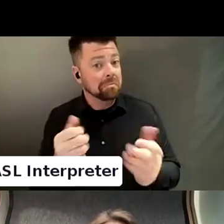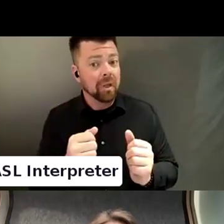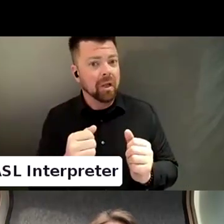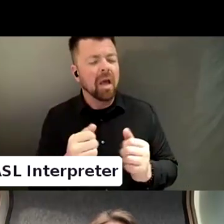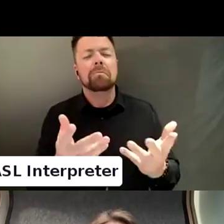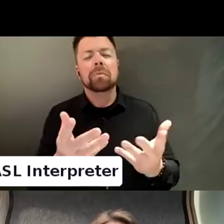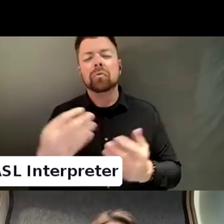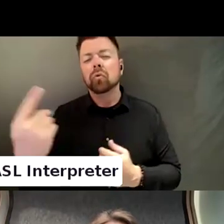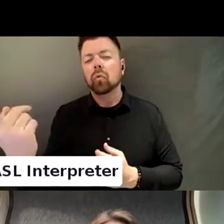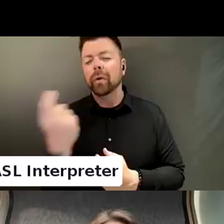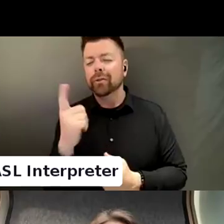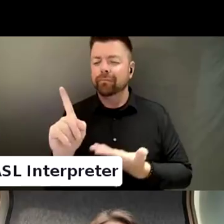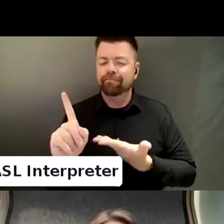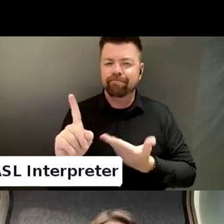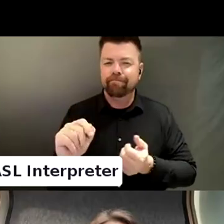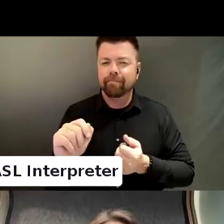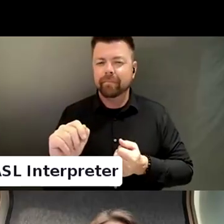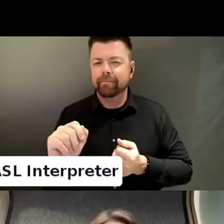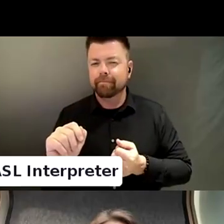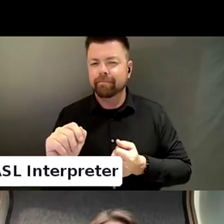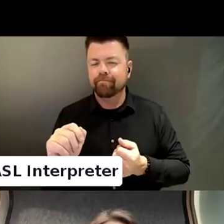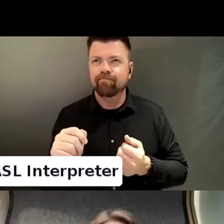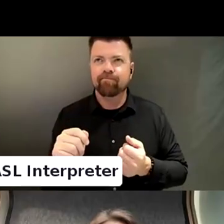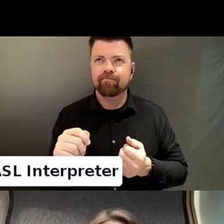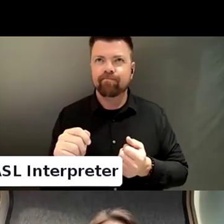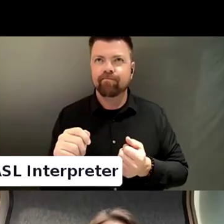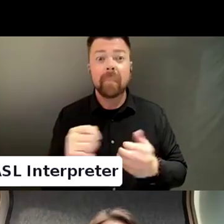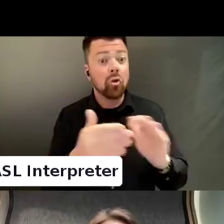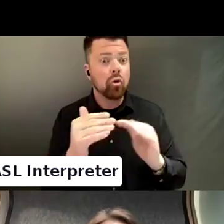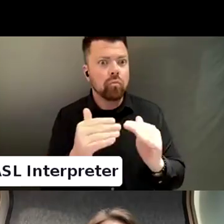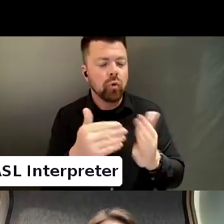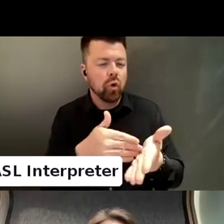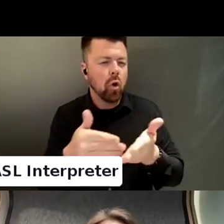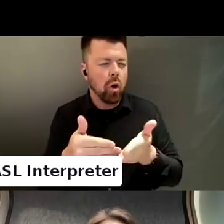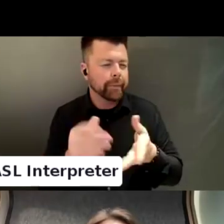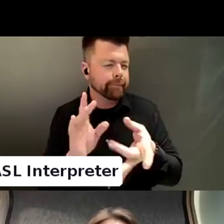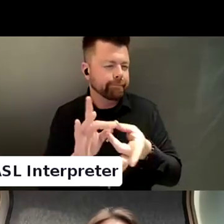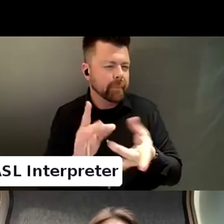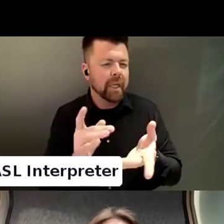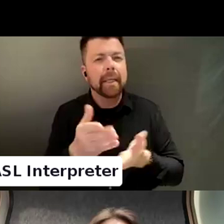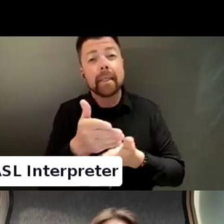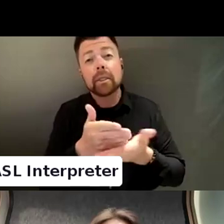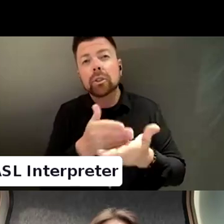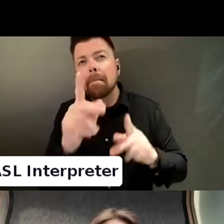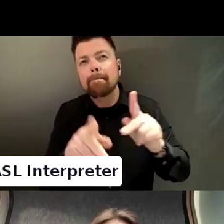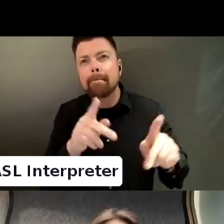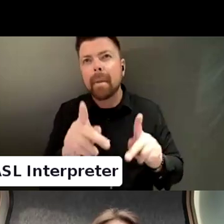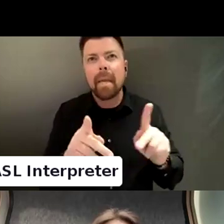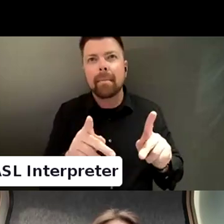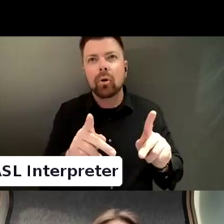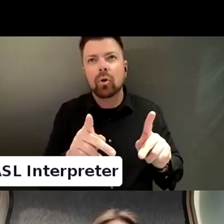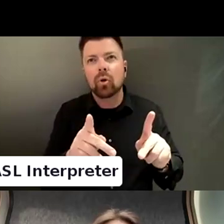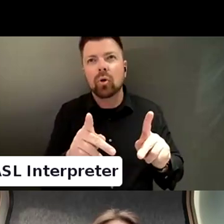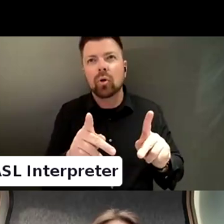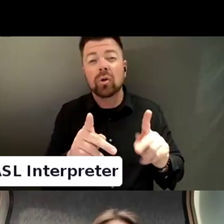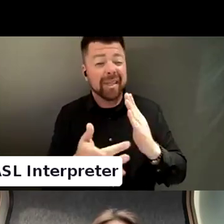had, and I hear a lot from the community. There are some people, who will not be interested in this